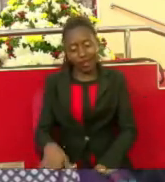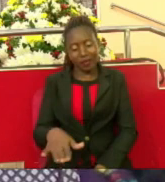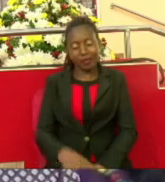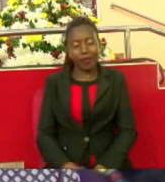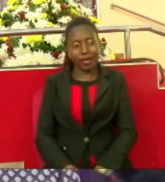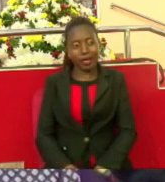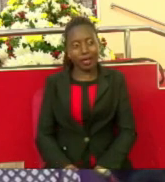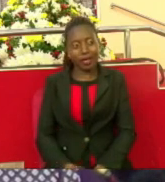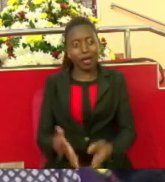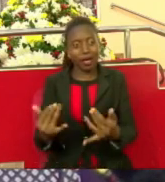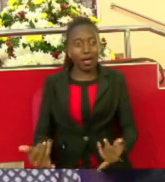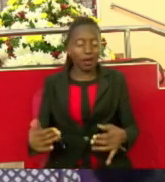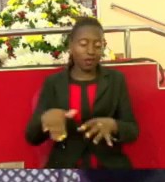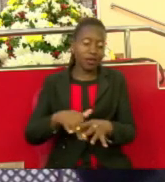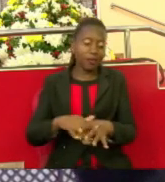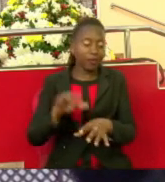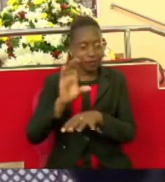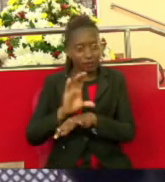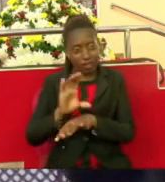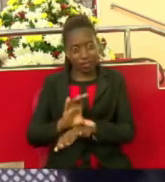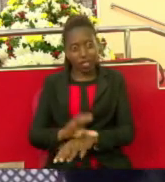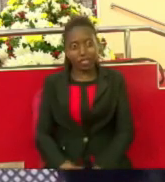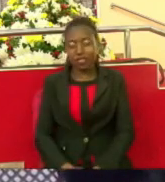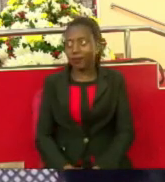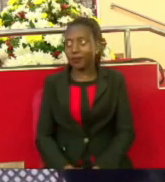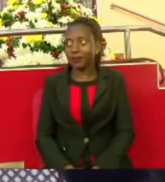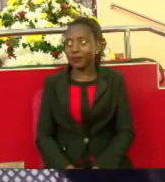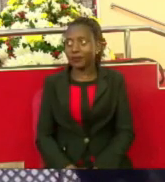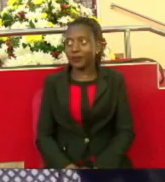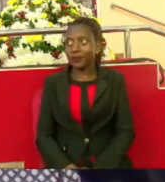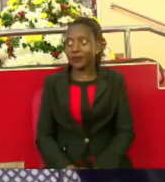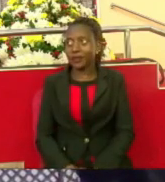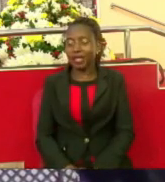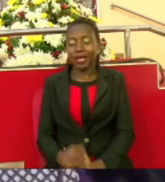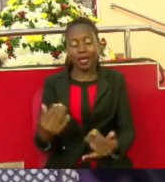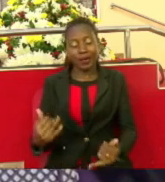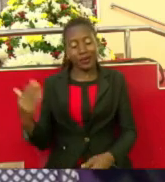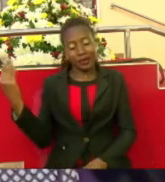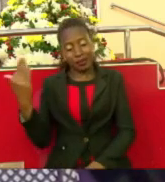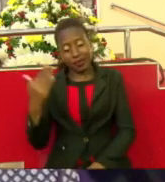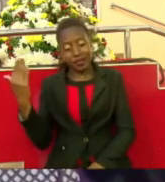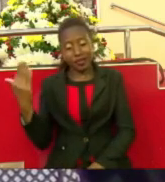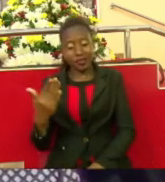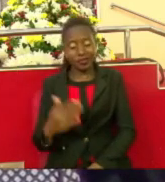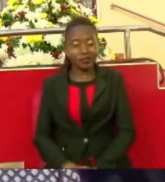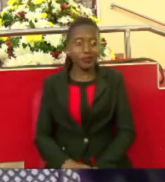He's now a member of a church. And sometimes it is wonderful listening to him preach.